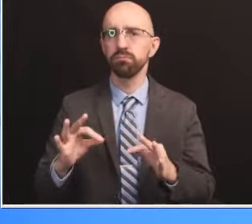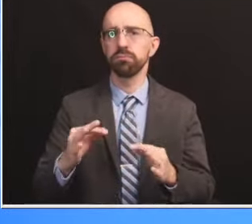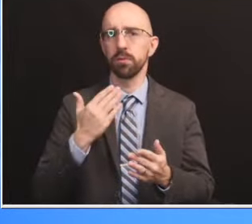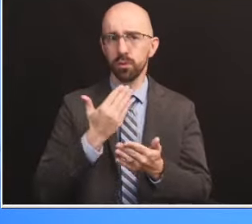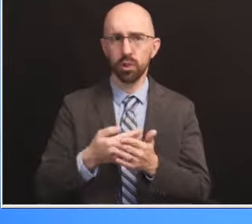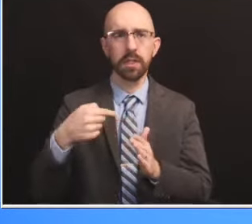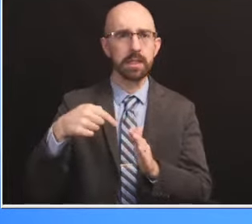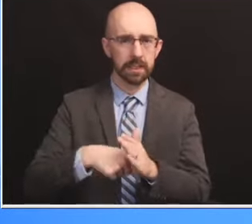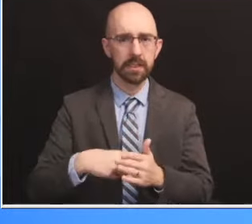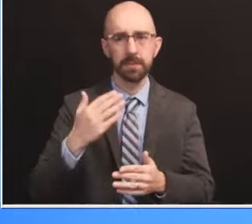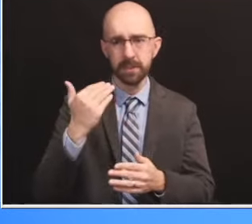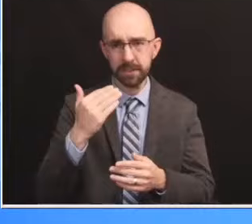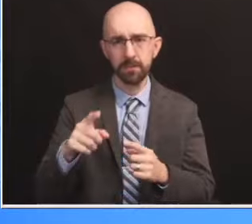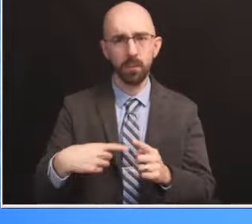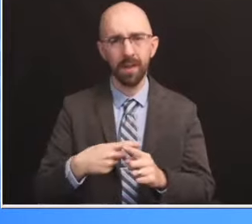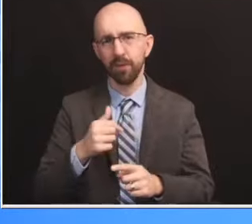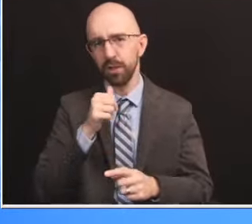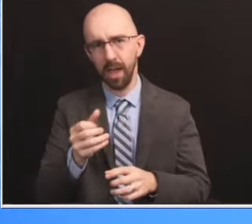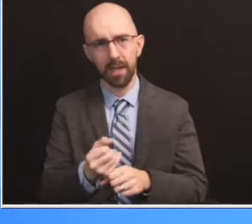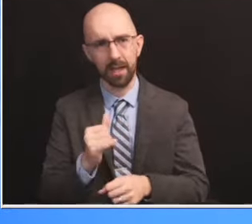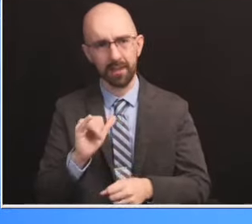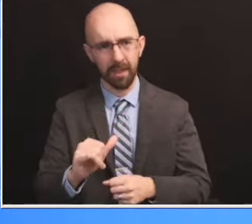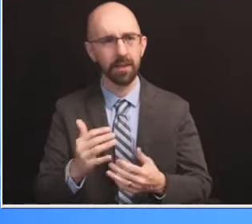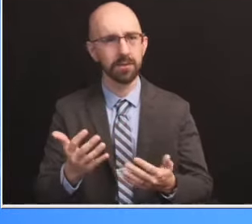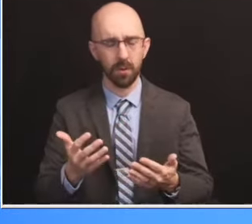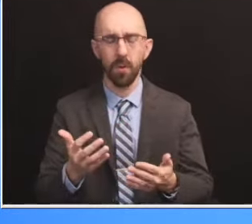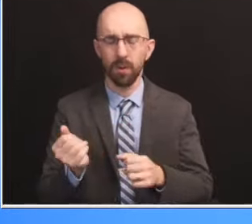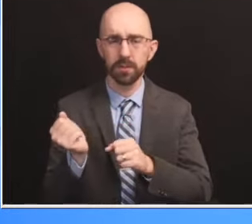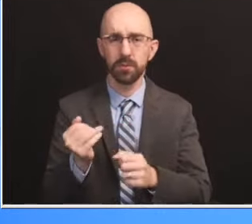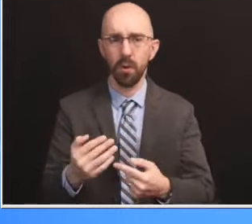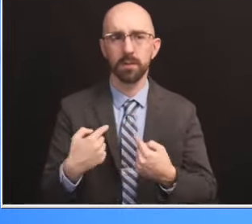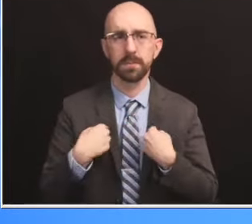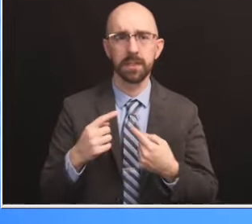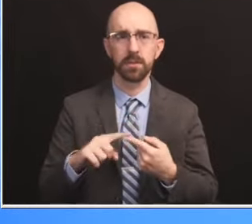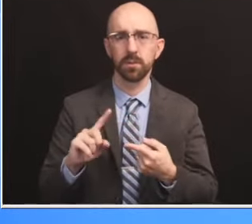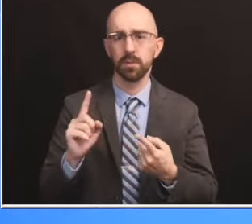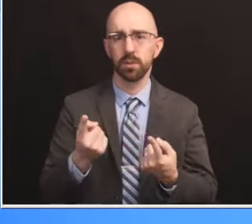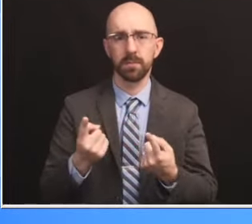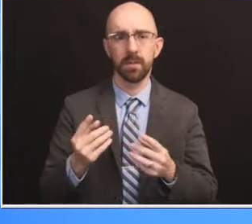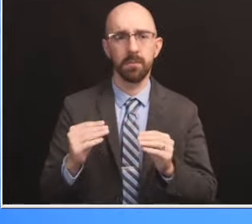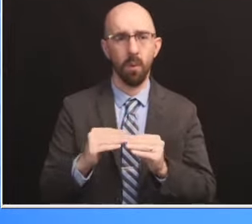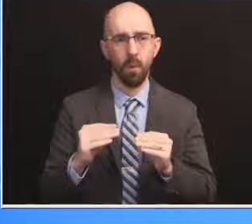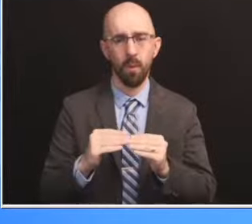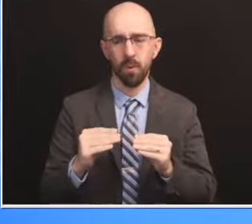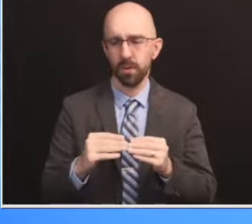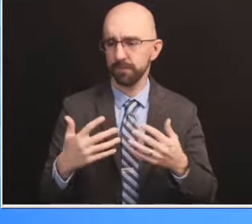when you're not. And so it has caused me to just be much, much more